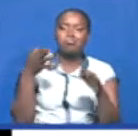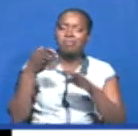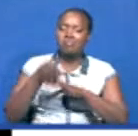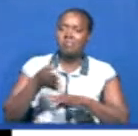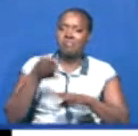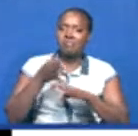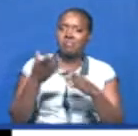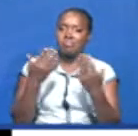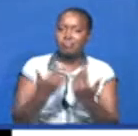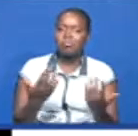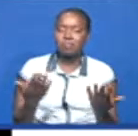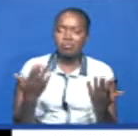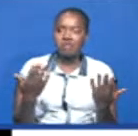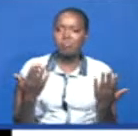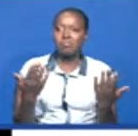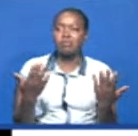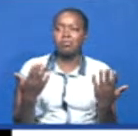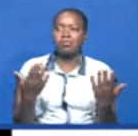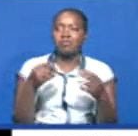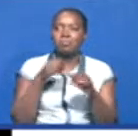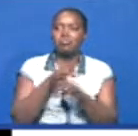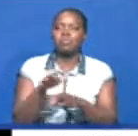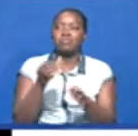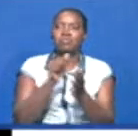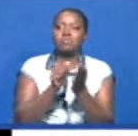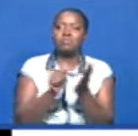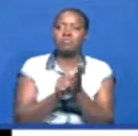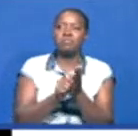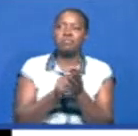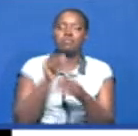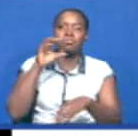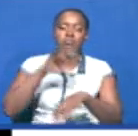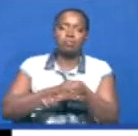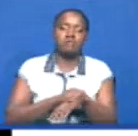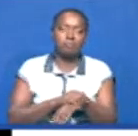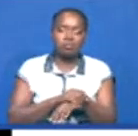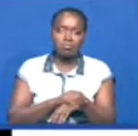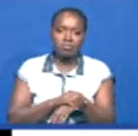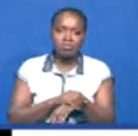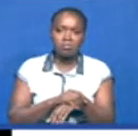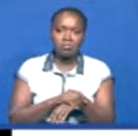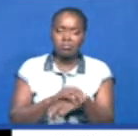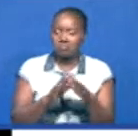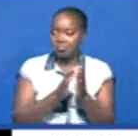goods that the multi-agency has netted for that period,